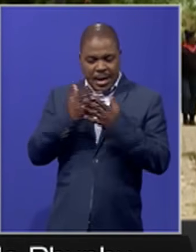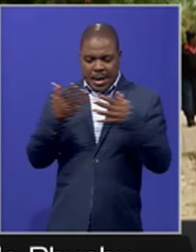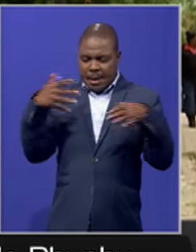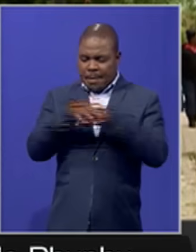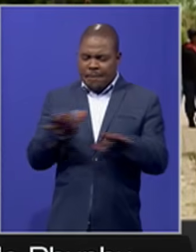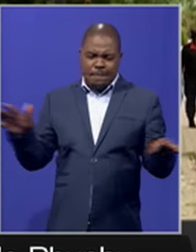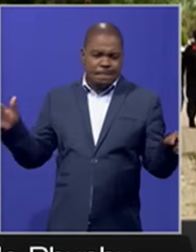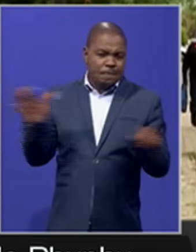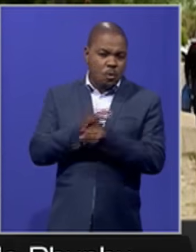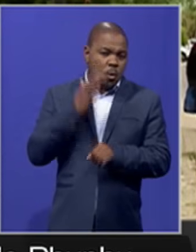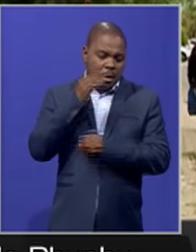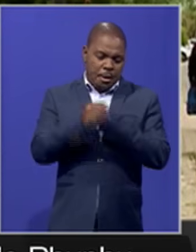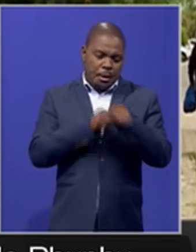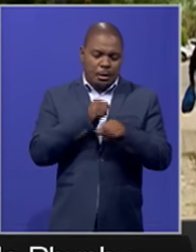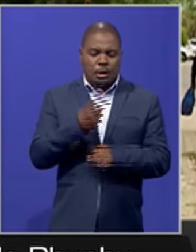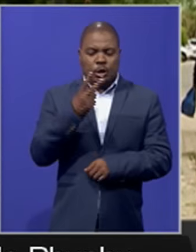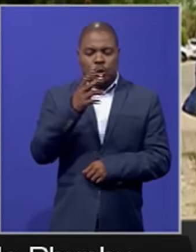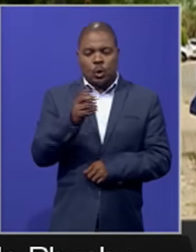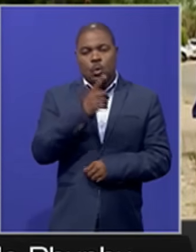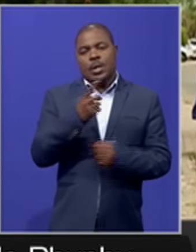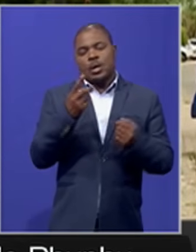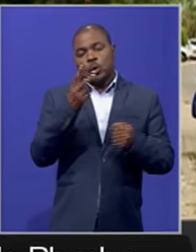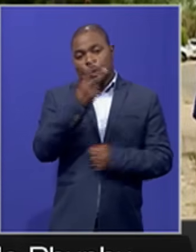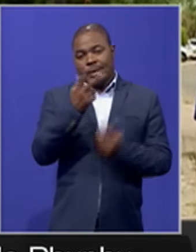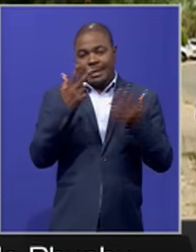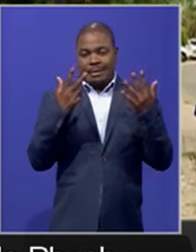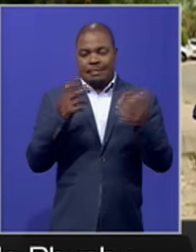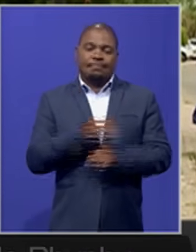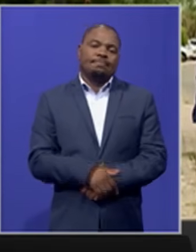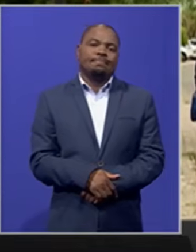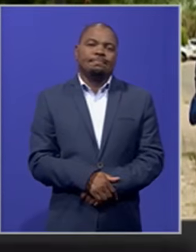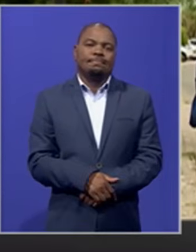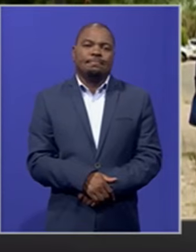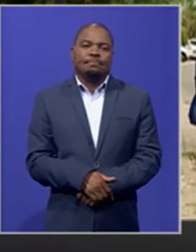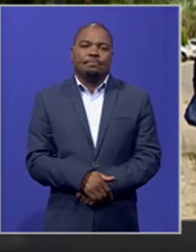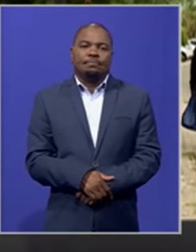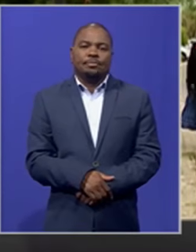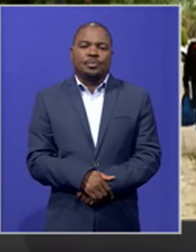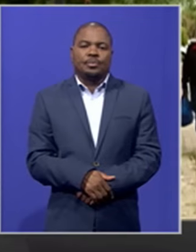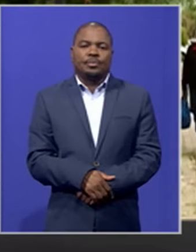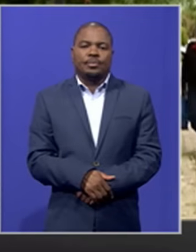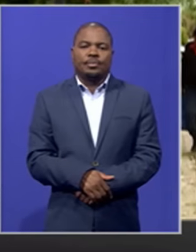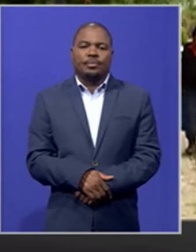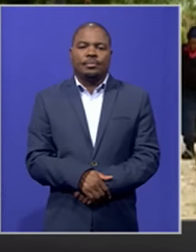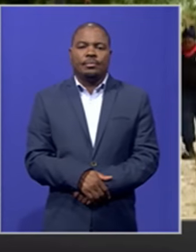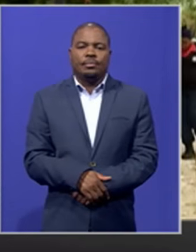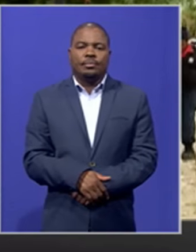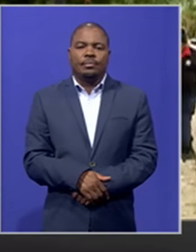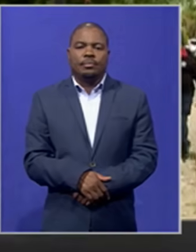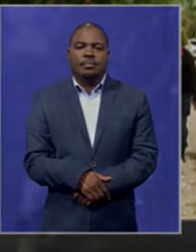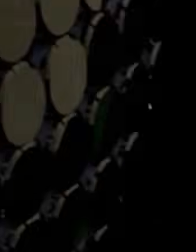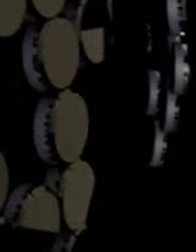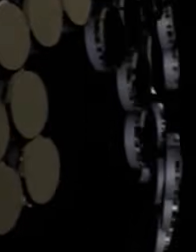ngwaga wa 2028. Ke Thabiso Moss wa dikgang tsa SABC mo